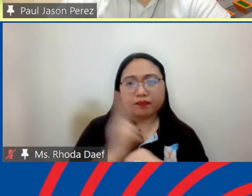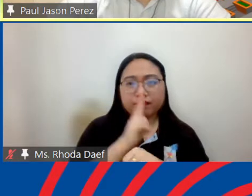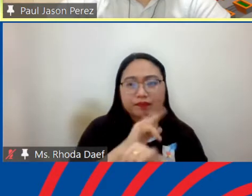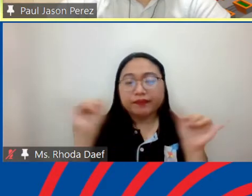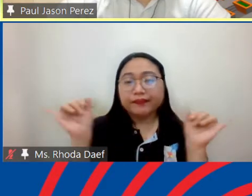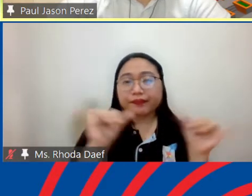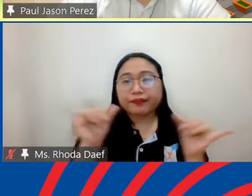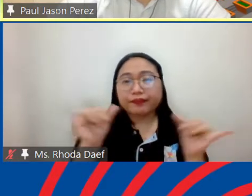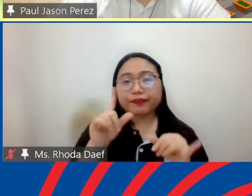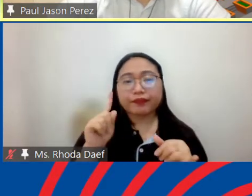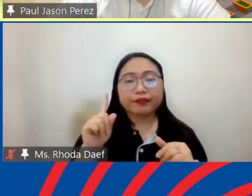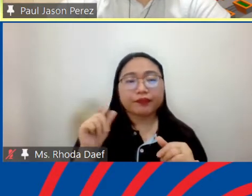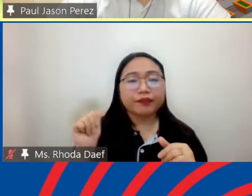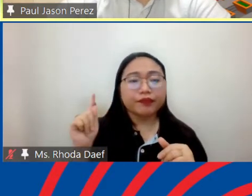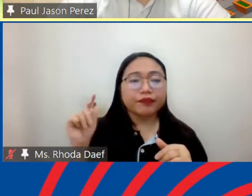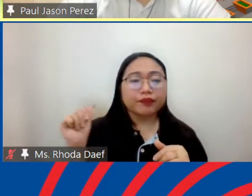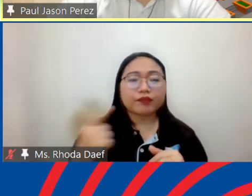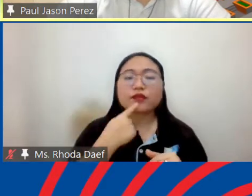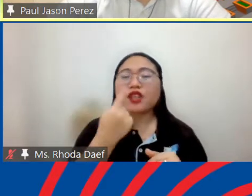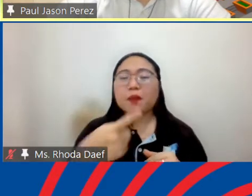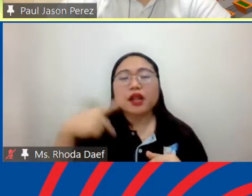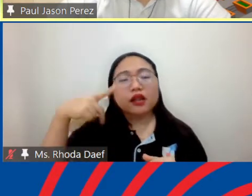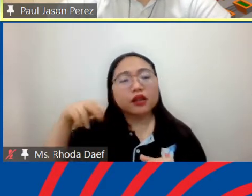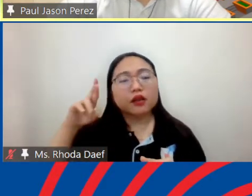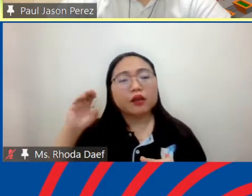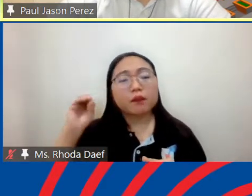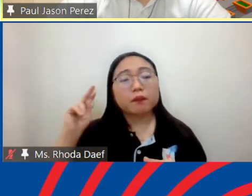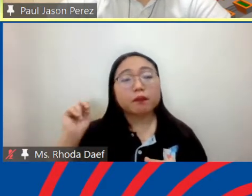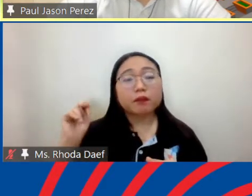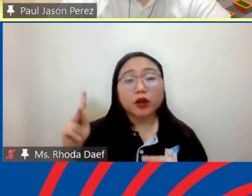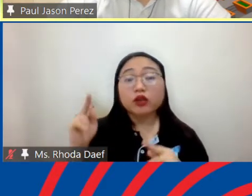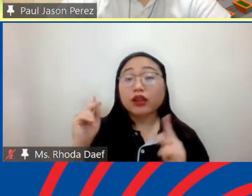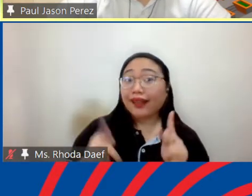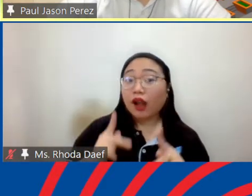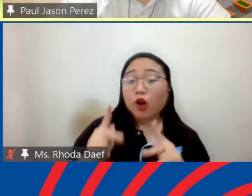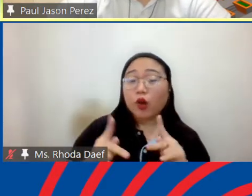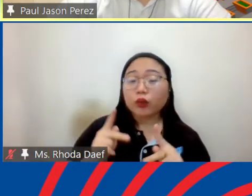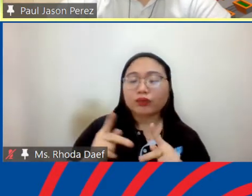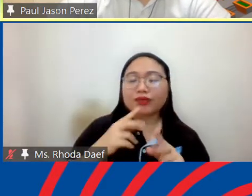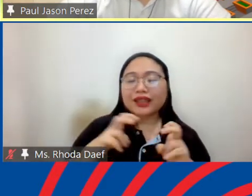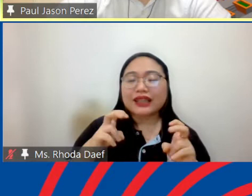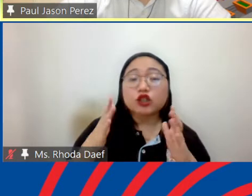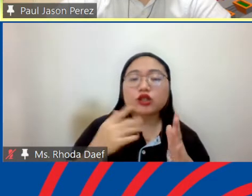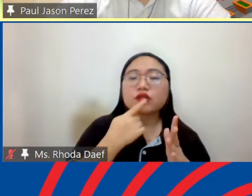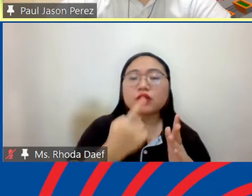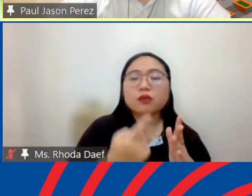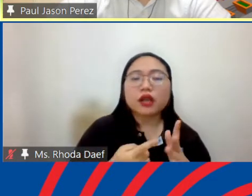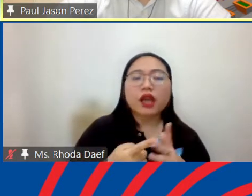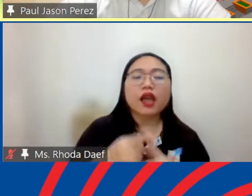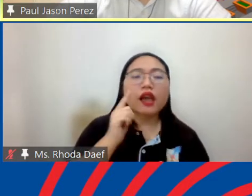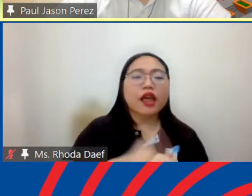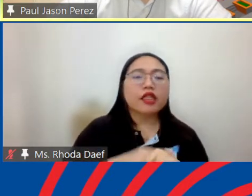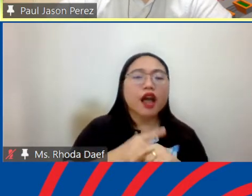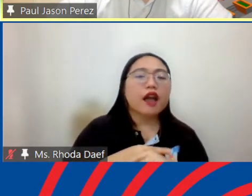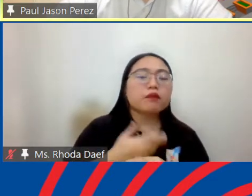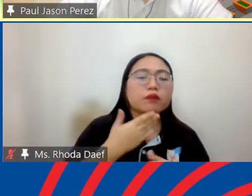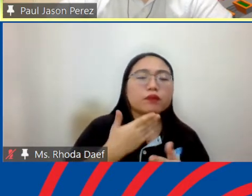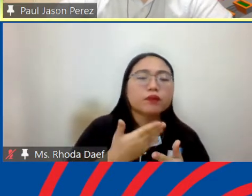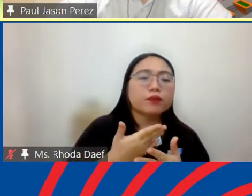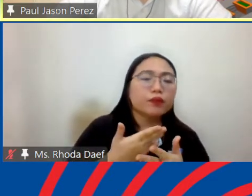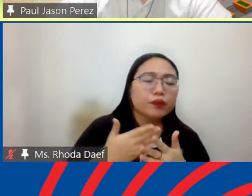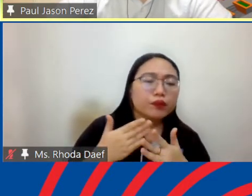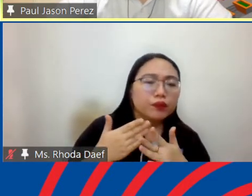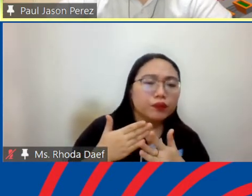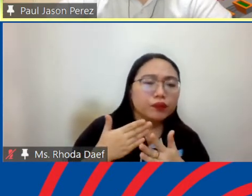by Prompt in 2019. And the researcher said that time efficient science is not the only benefit